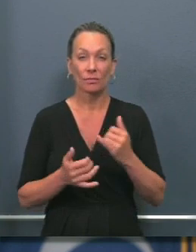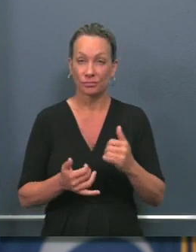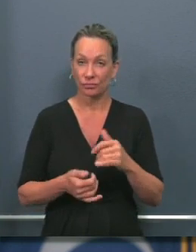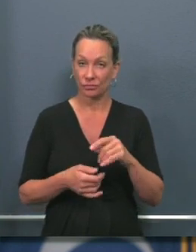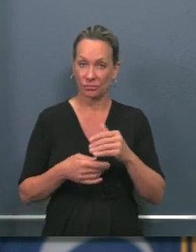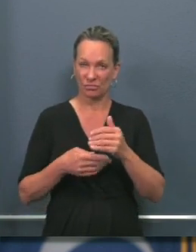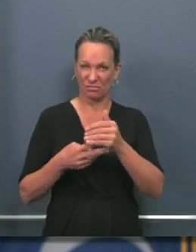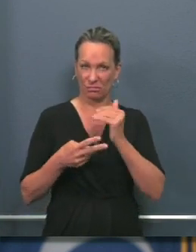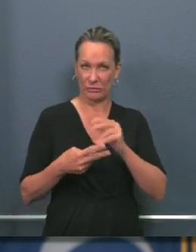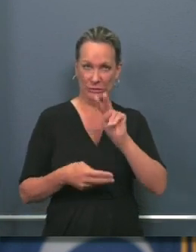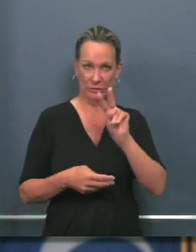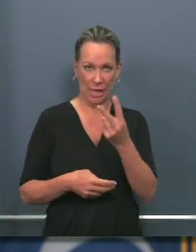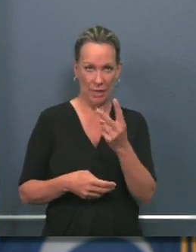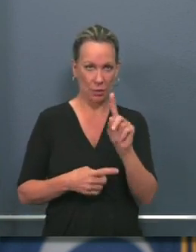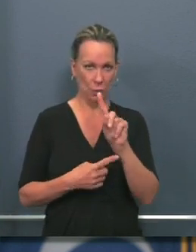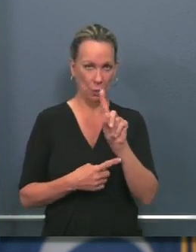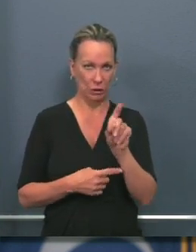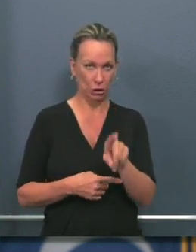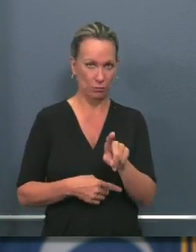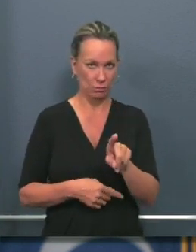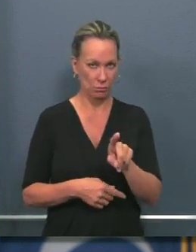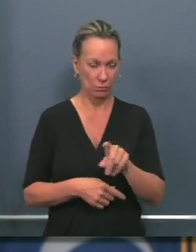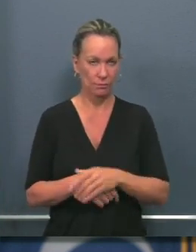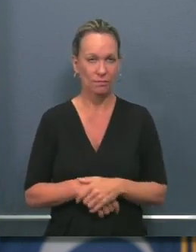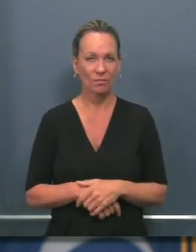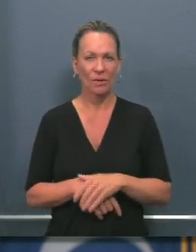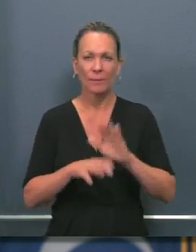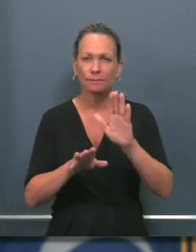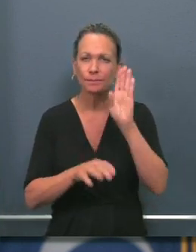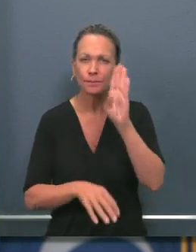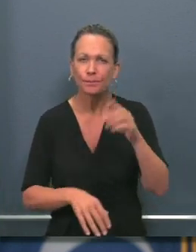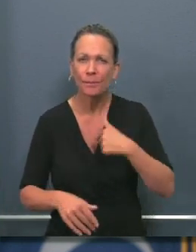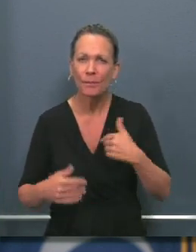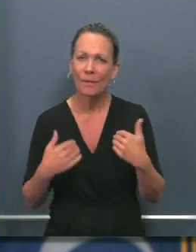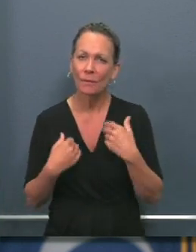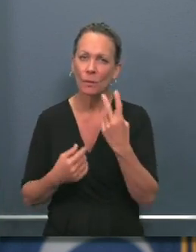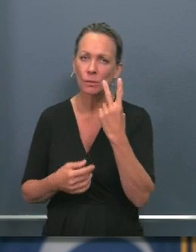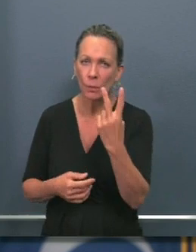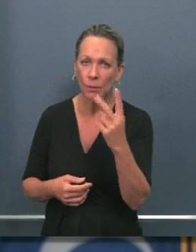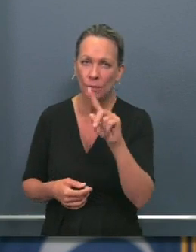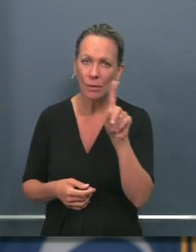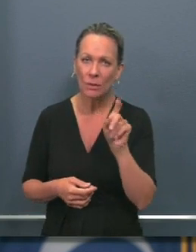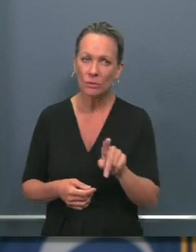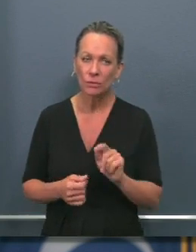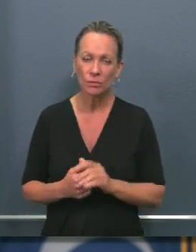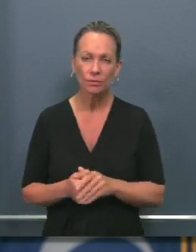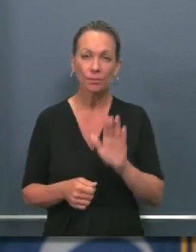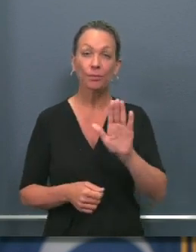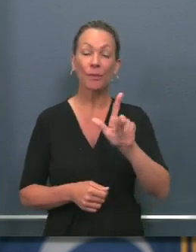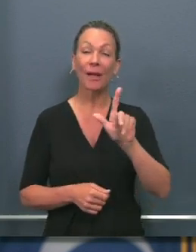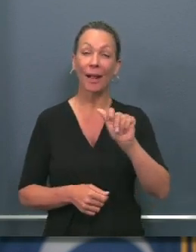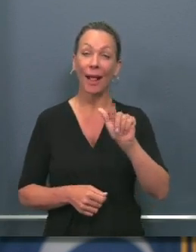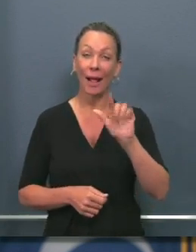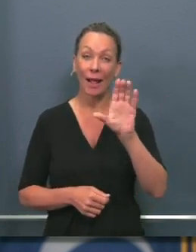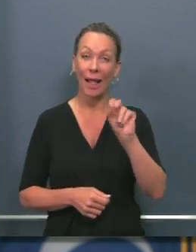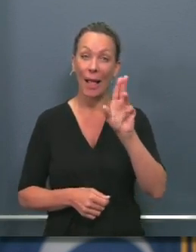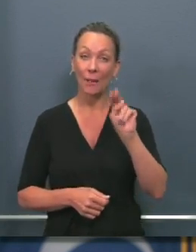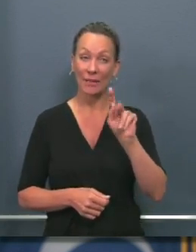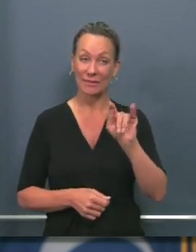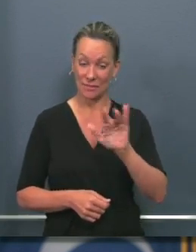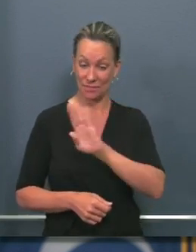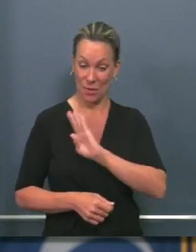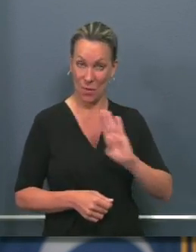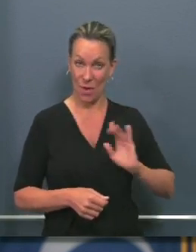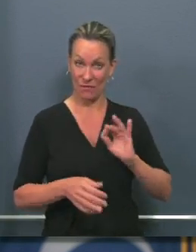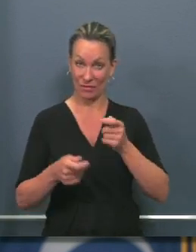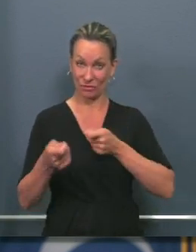Yes, good afternoon, Governor. Two quick questions, if I may. The LA County Board of Supervisors just appointed an inspector general to take a look at the